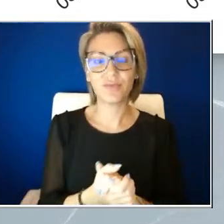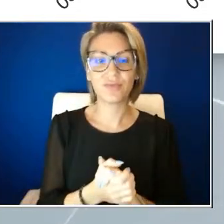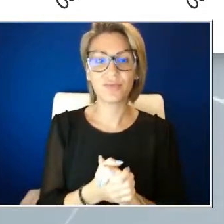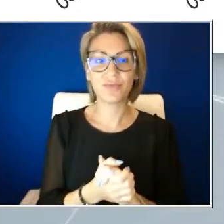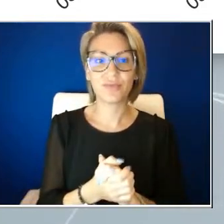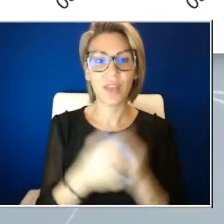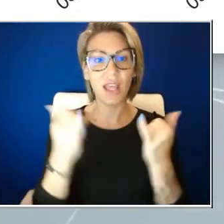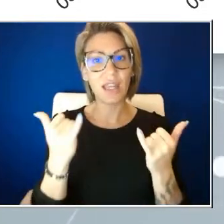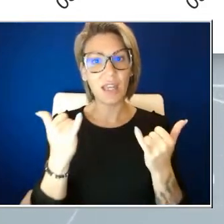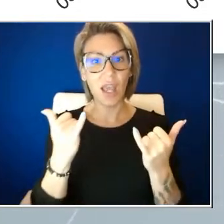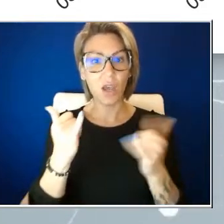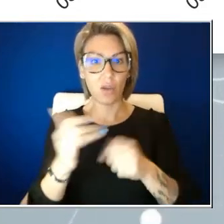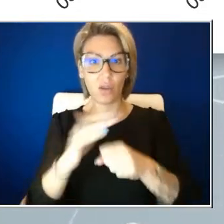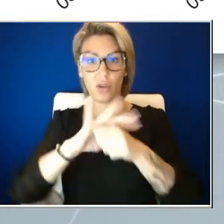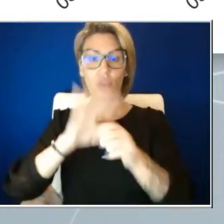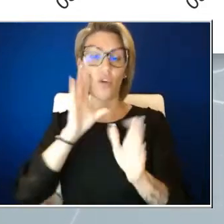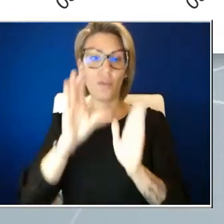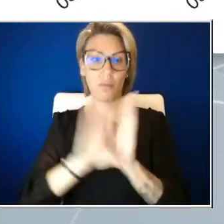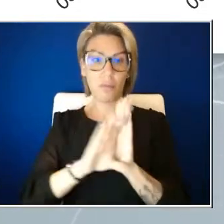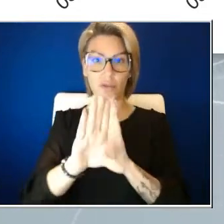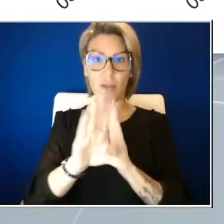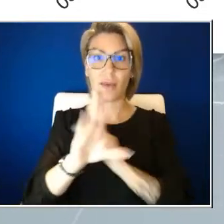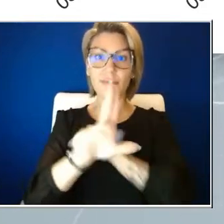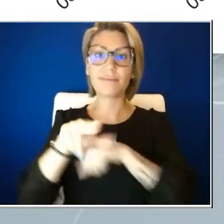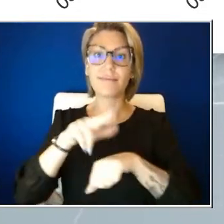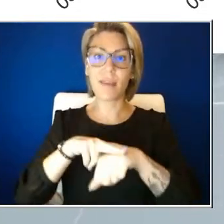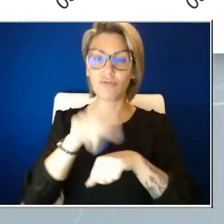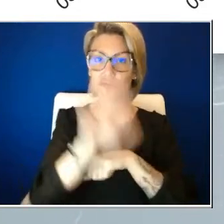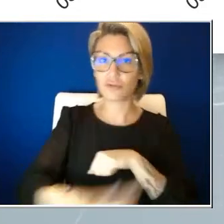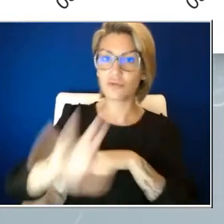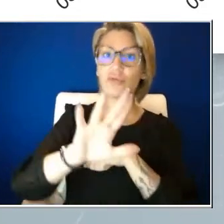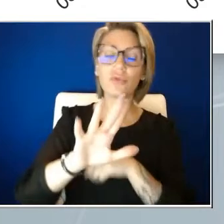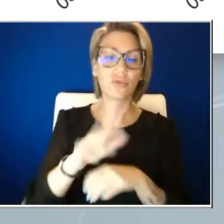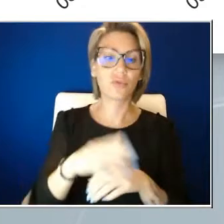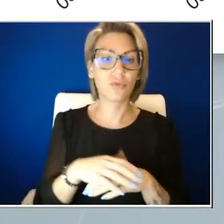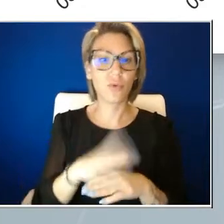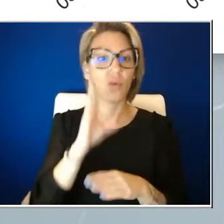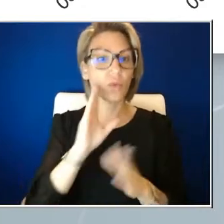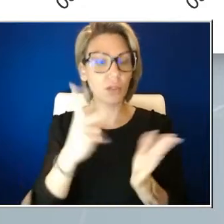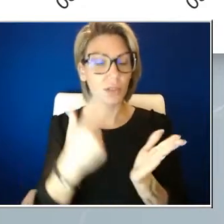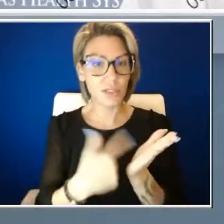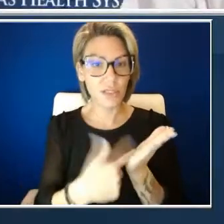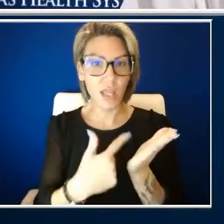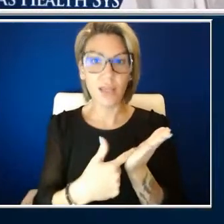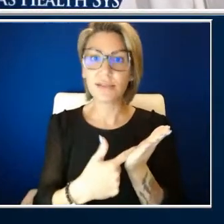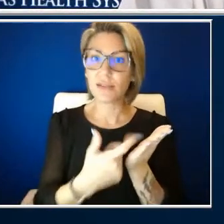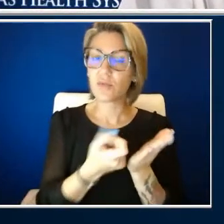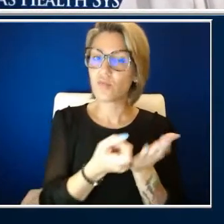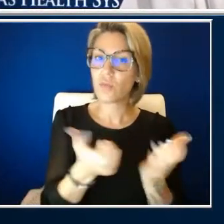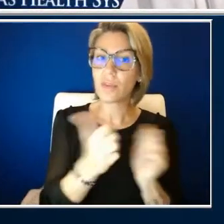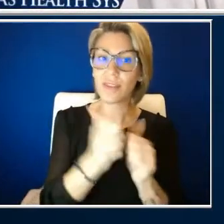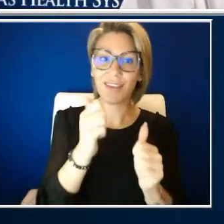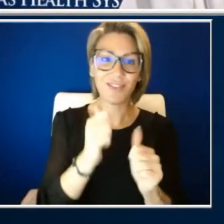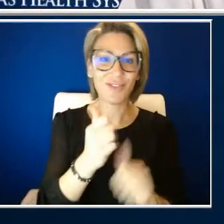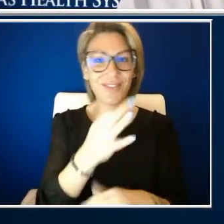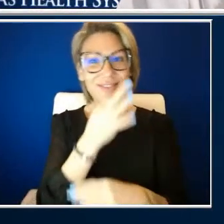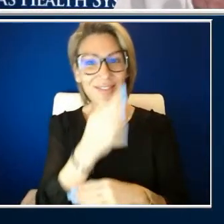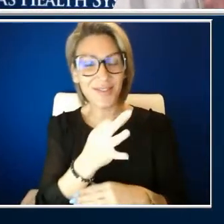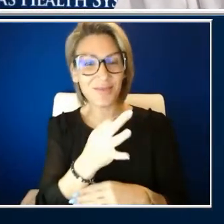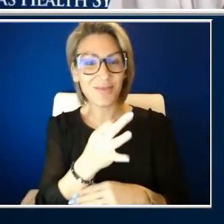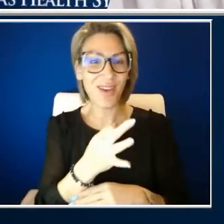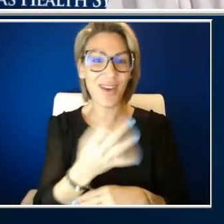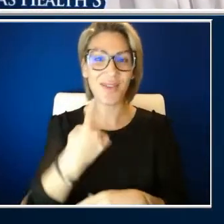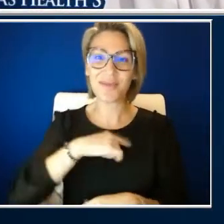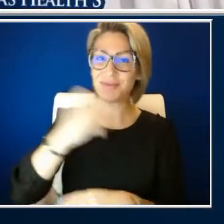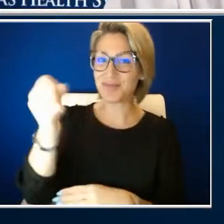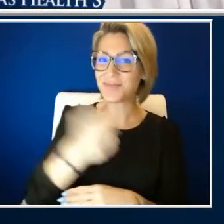picture nationally. To achieve that, we're going to talk a little with each one of our experts. And I said nationally, I mean locally. Let's bring in Dr. Dana Hawkinson,